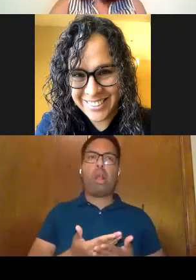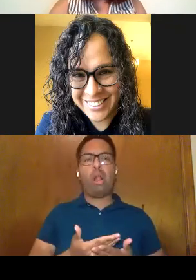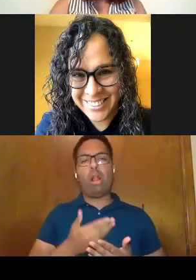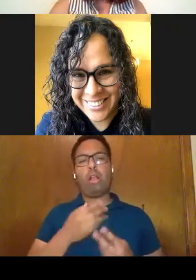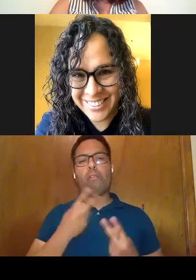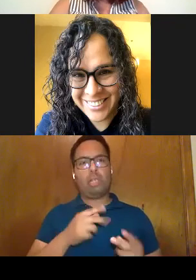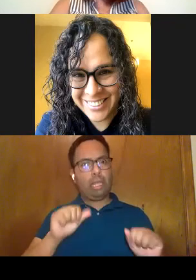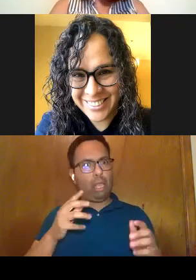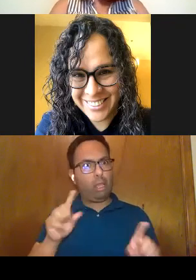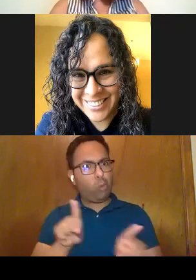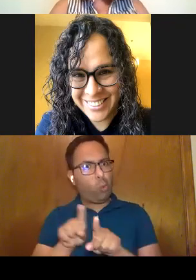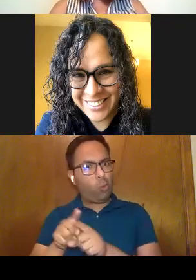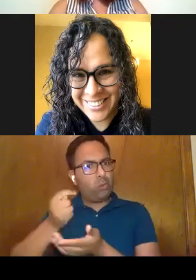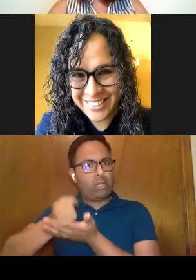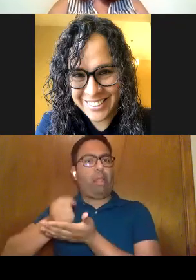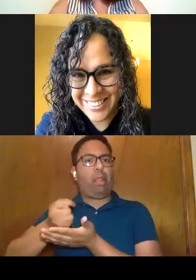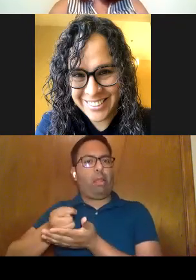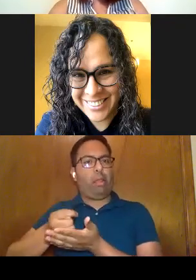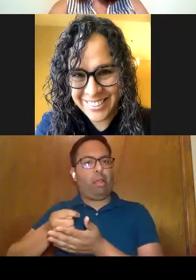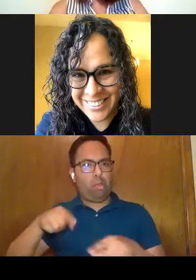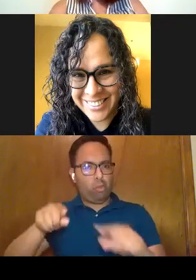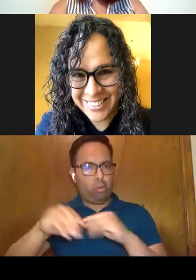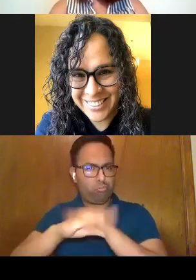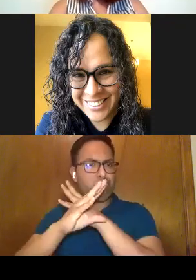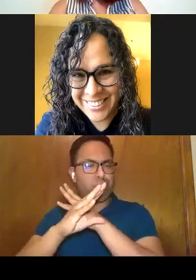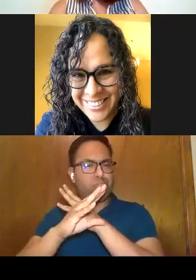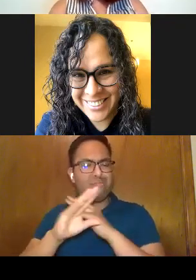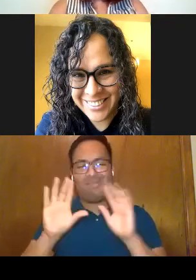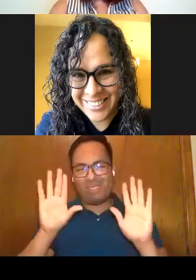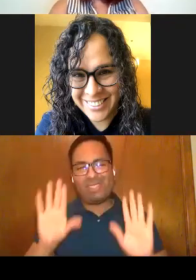through teletherapy. That's so awesome.